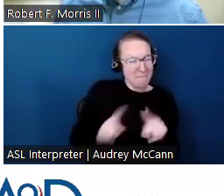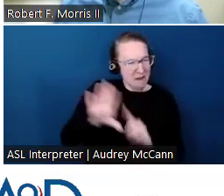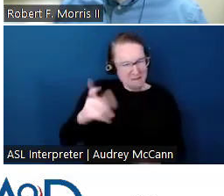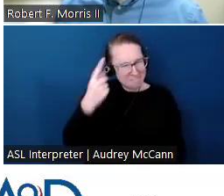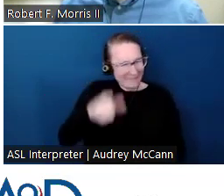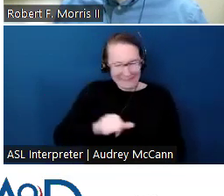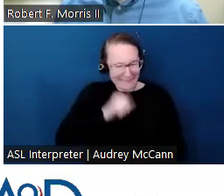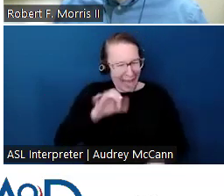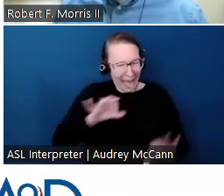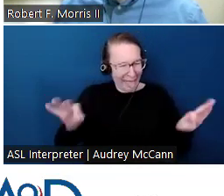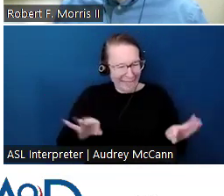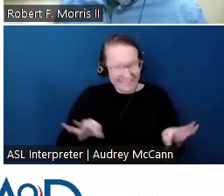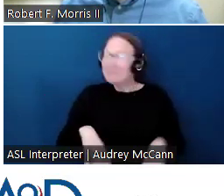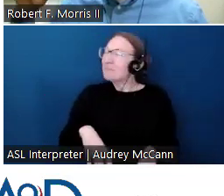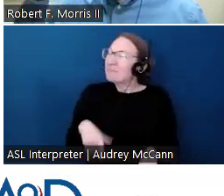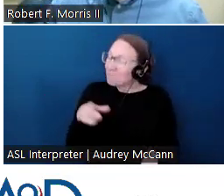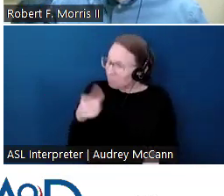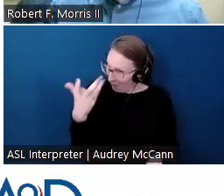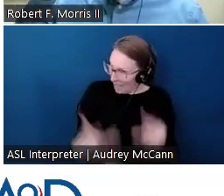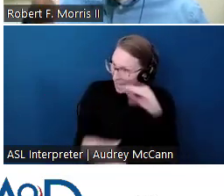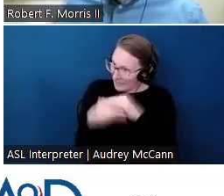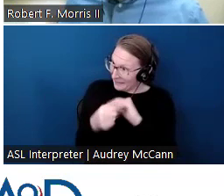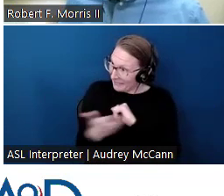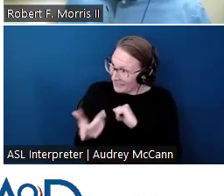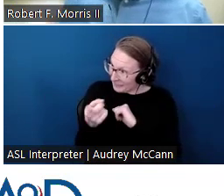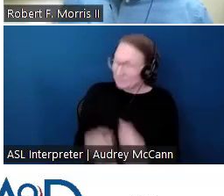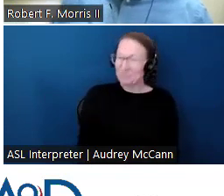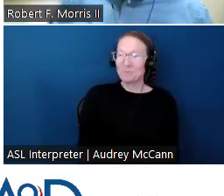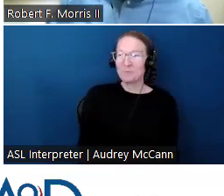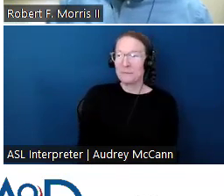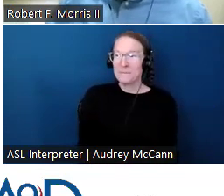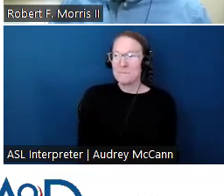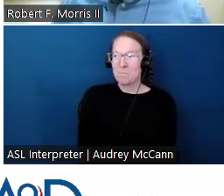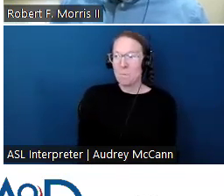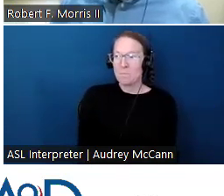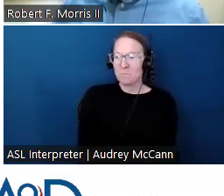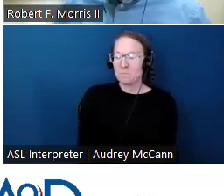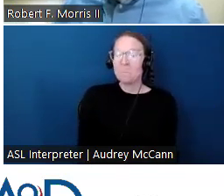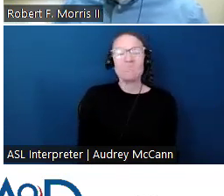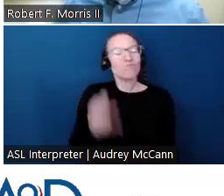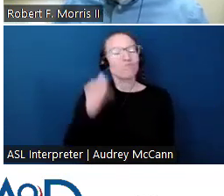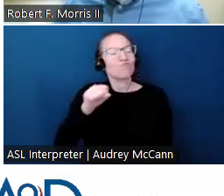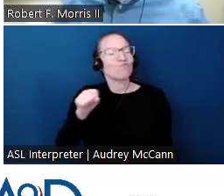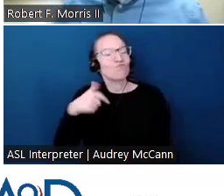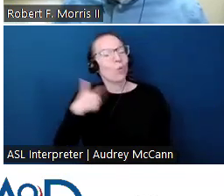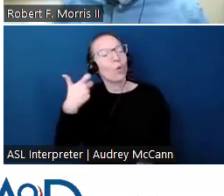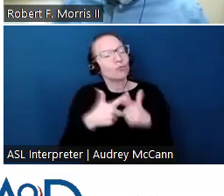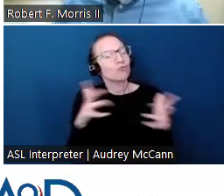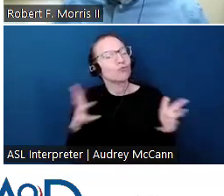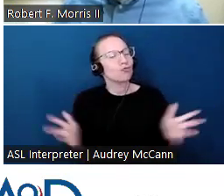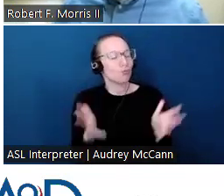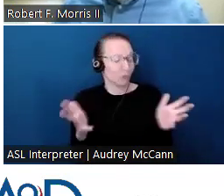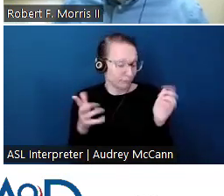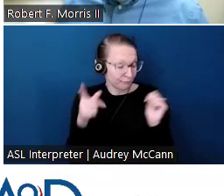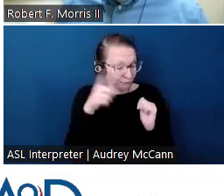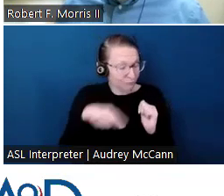add? Yes, I would encourage people, number one, as I said, come into